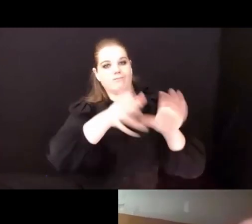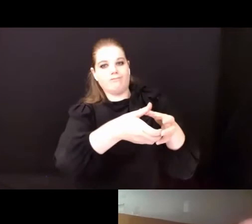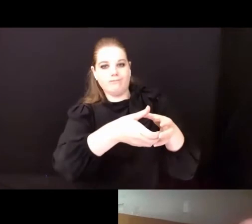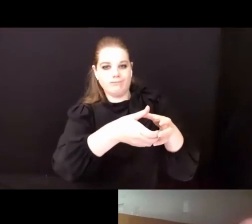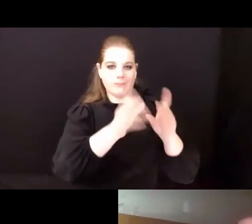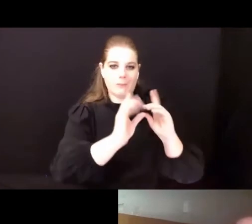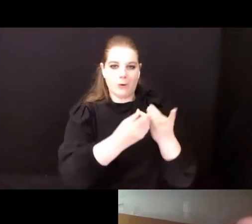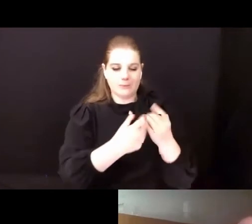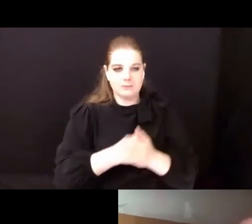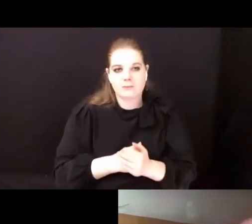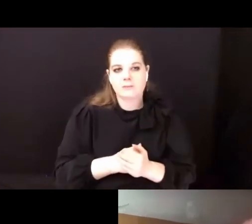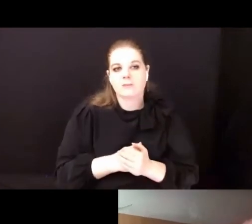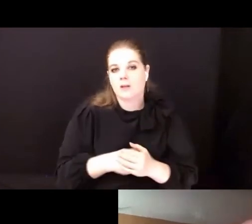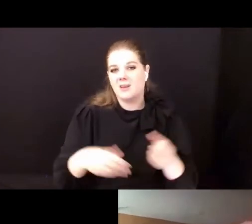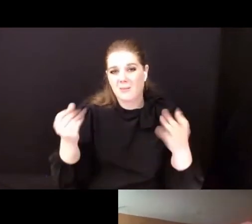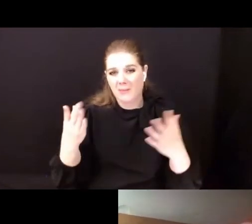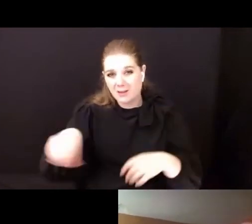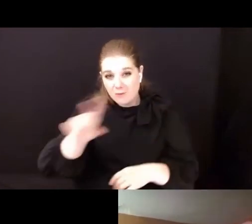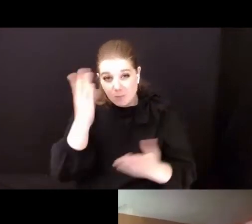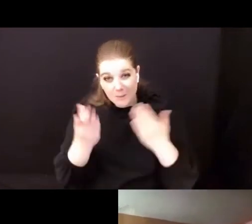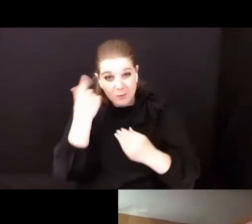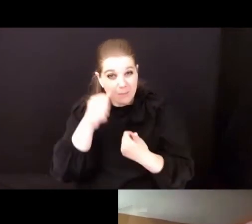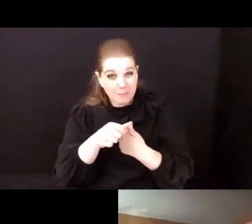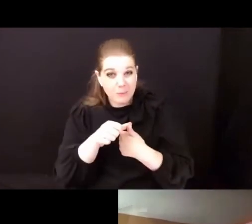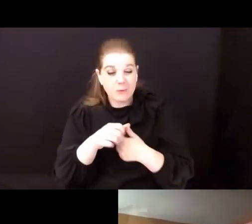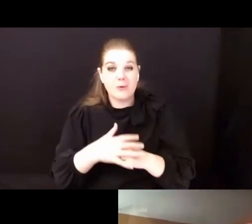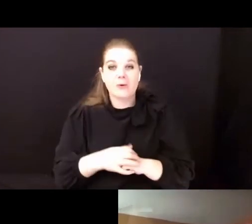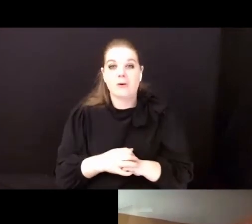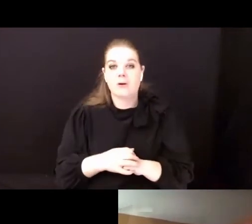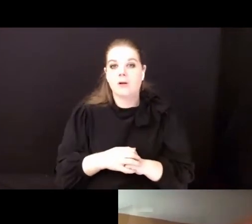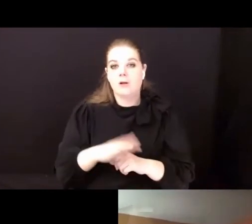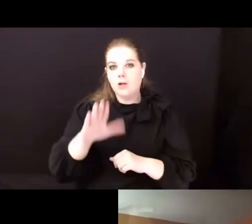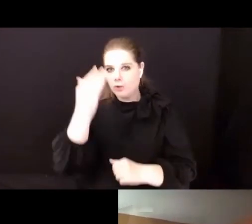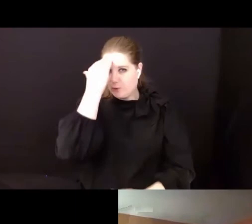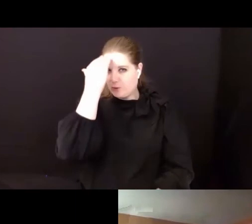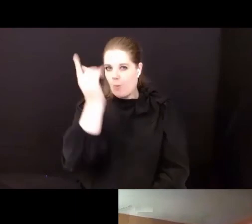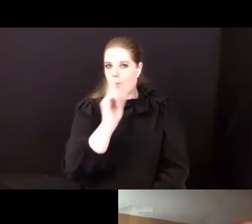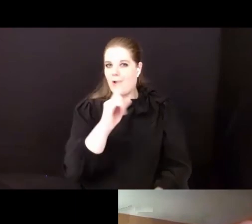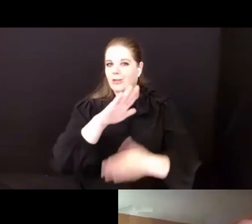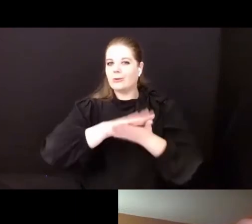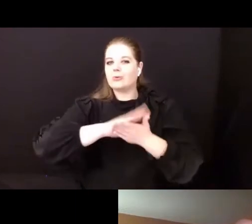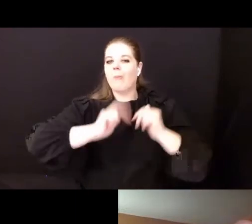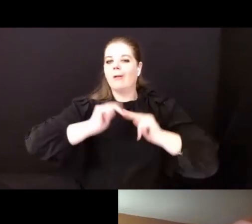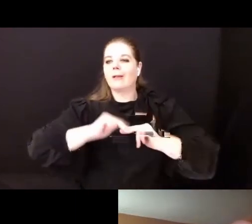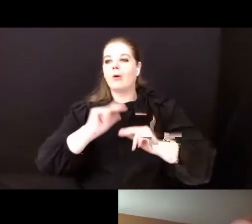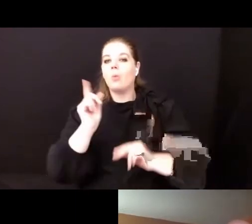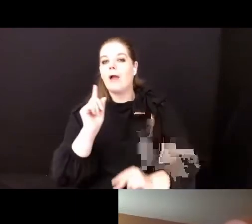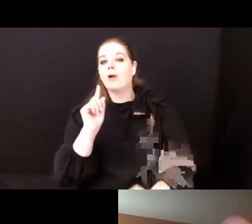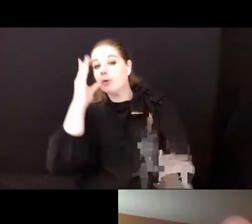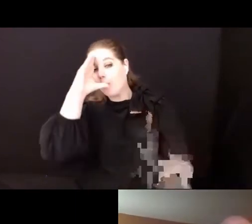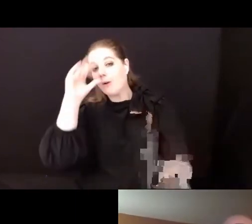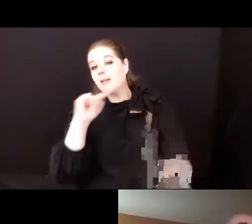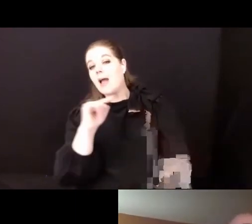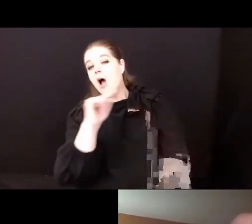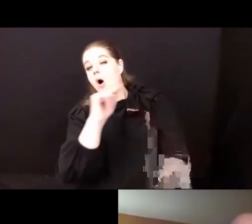you maybe remember this. You all know where the special ed department is. It's down at